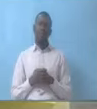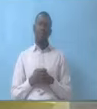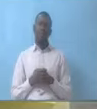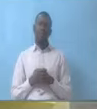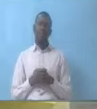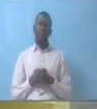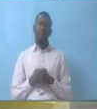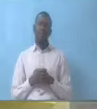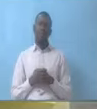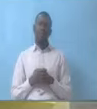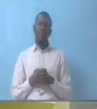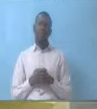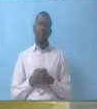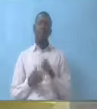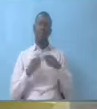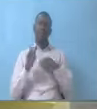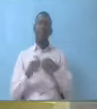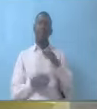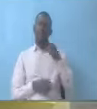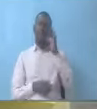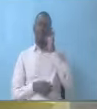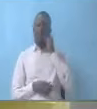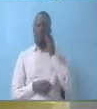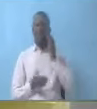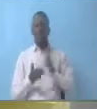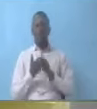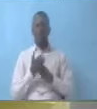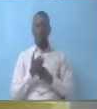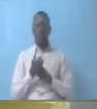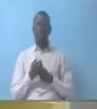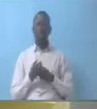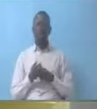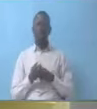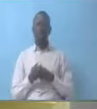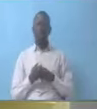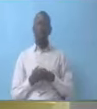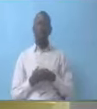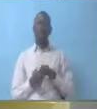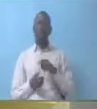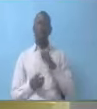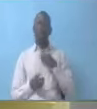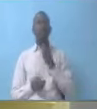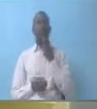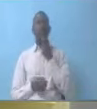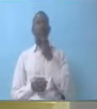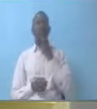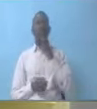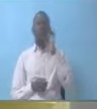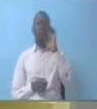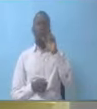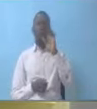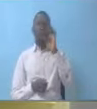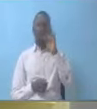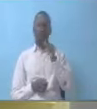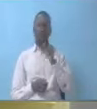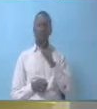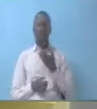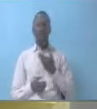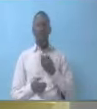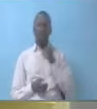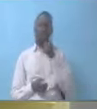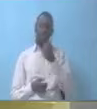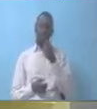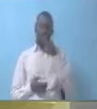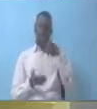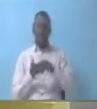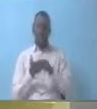Mbai immediately. Mama Kinsa Jawara, then at the State House, called me. Uncle Fafa, I have a good letter for you. Yeah. Can you come and take it? I